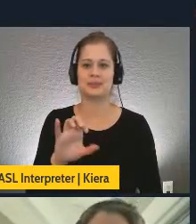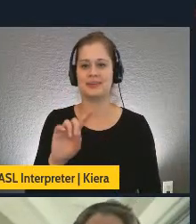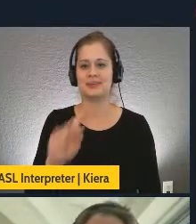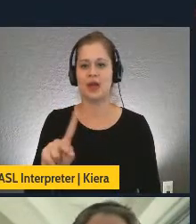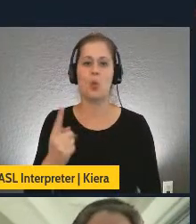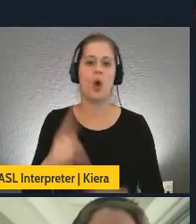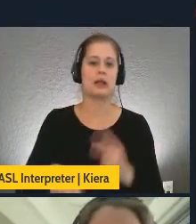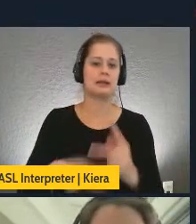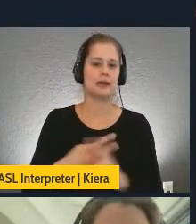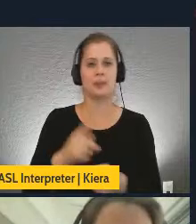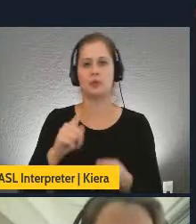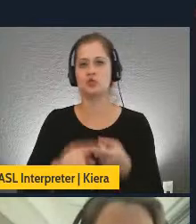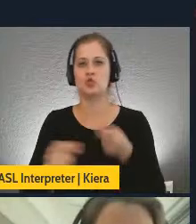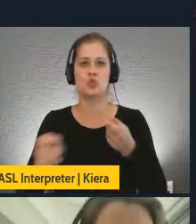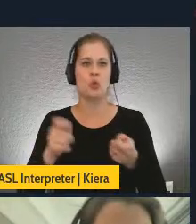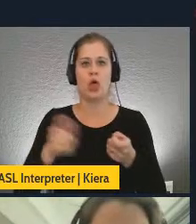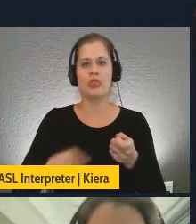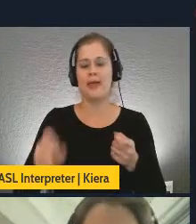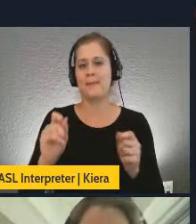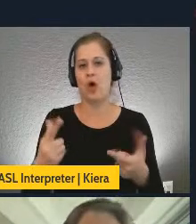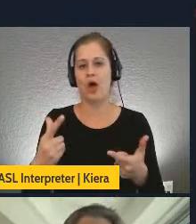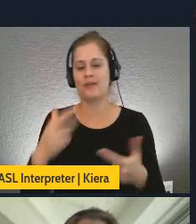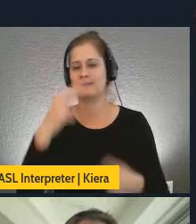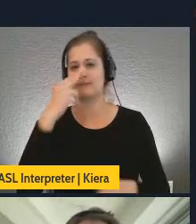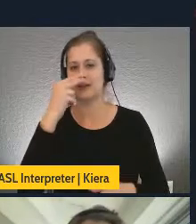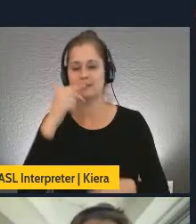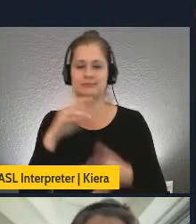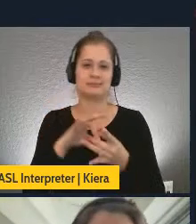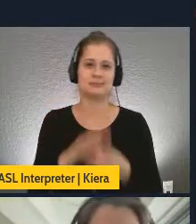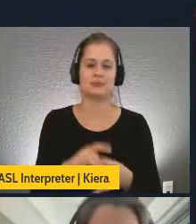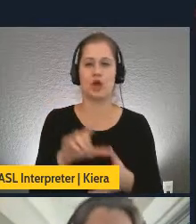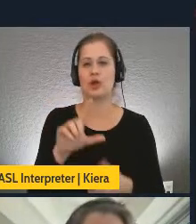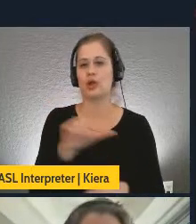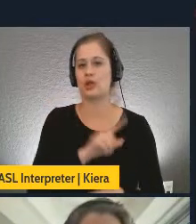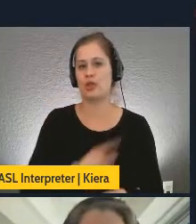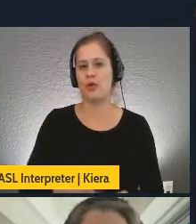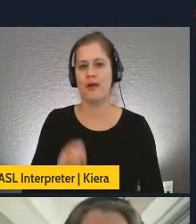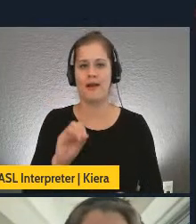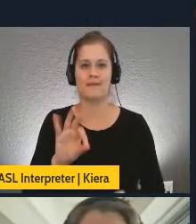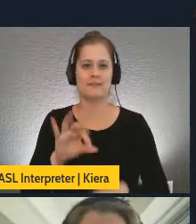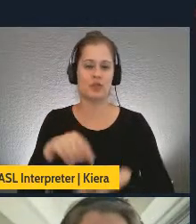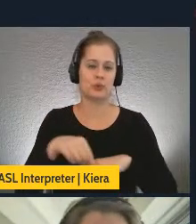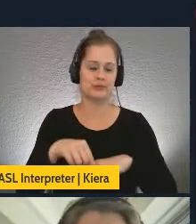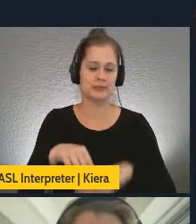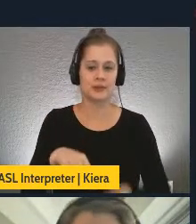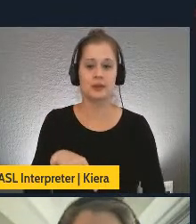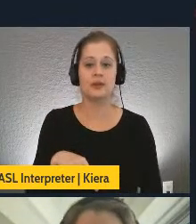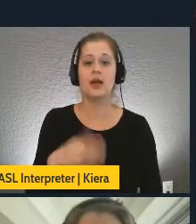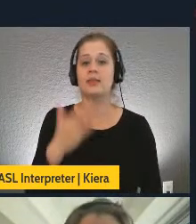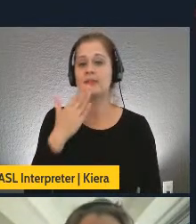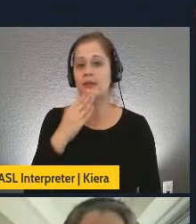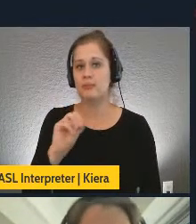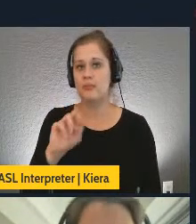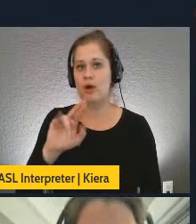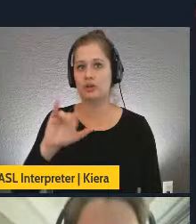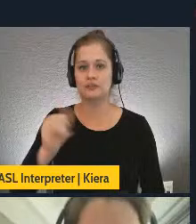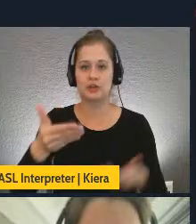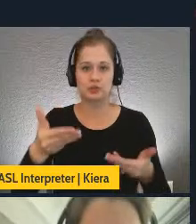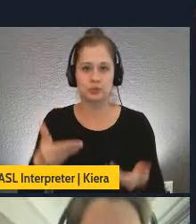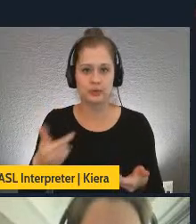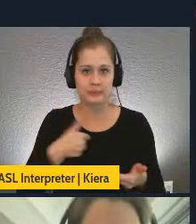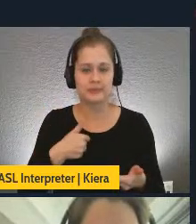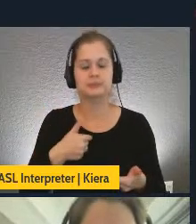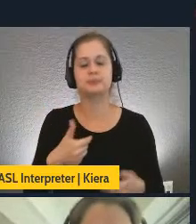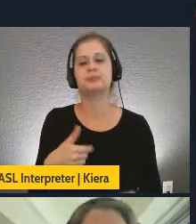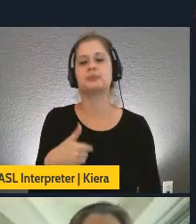fun, catchy title. Thanks so much, Marsha, for introducing me. So quick little introduction to myself. So my name is